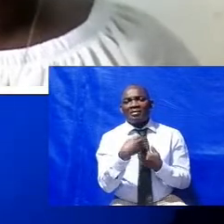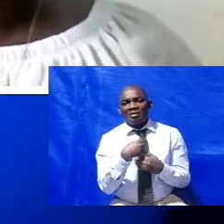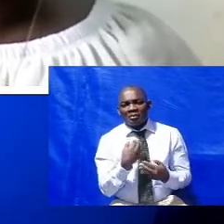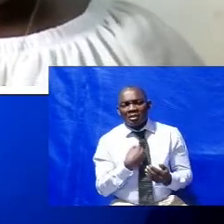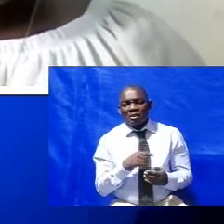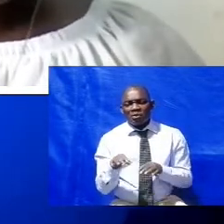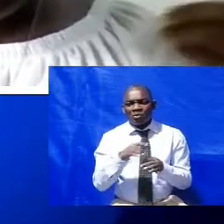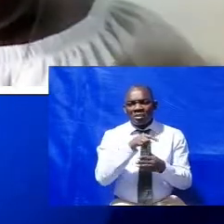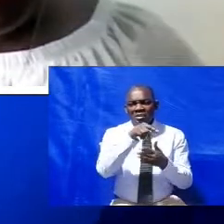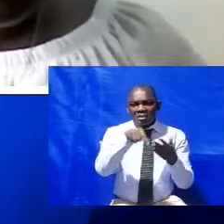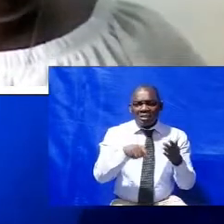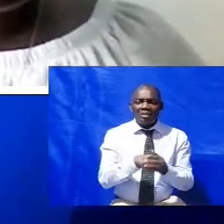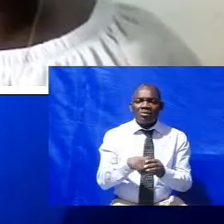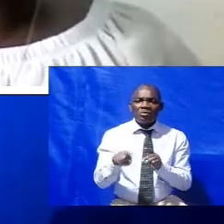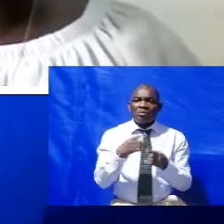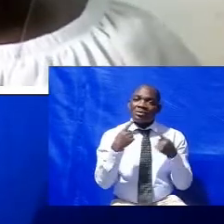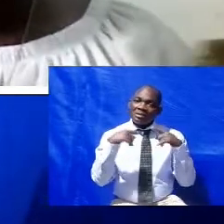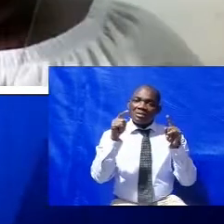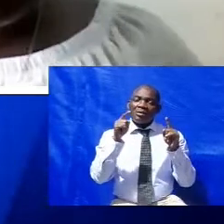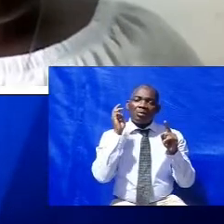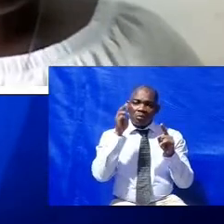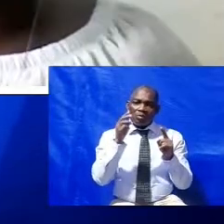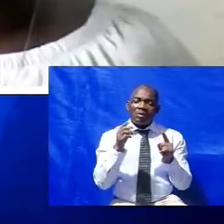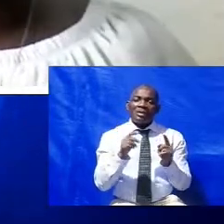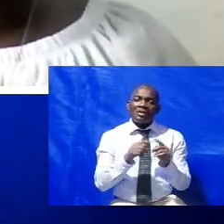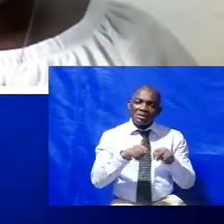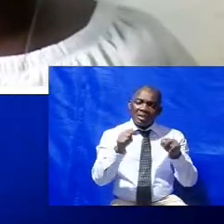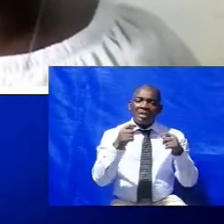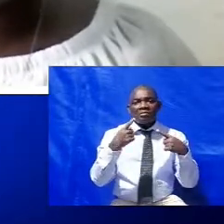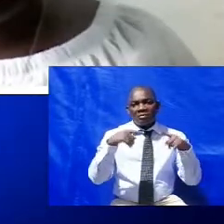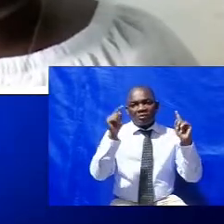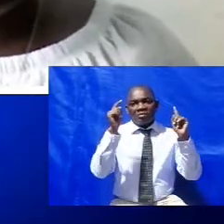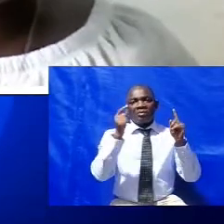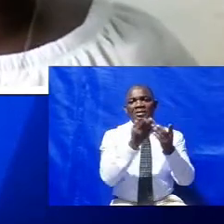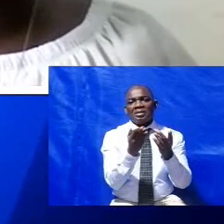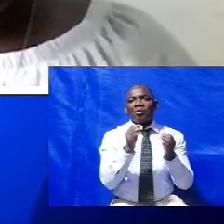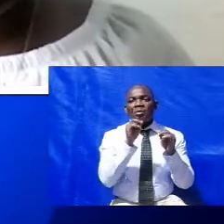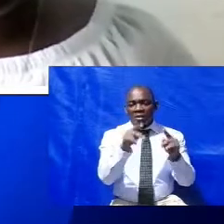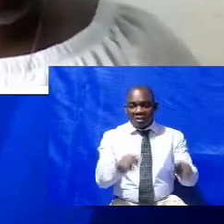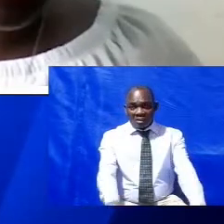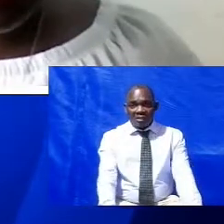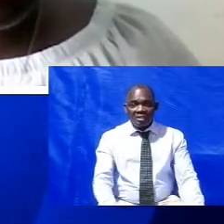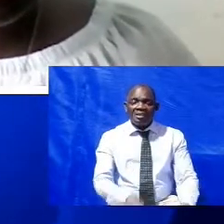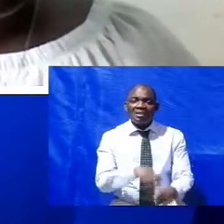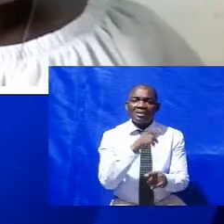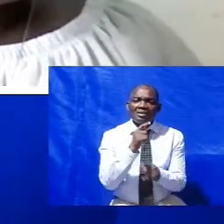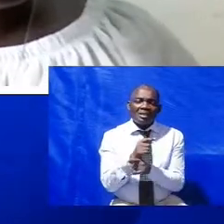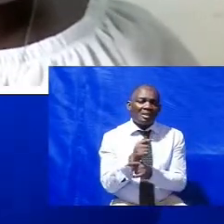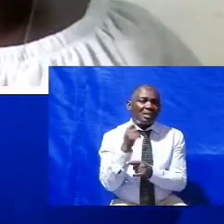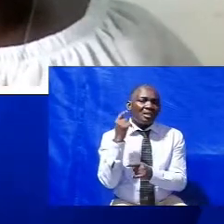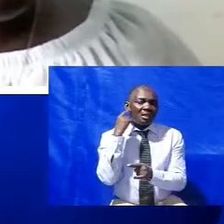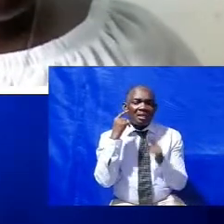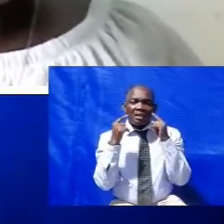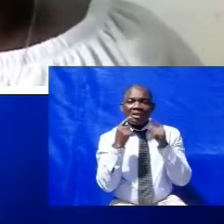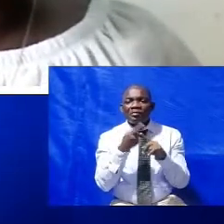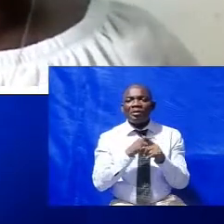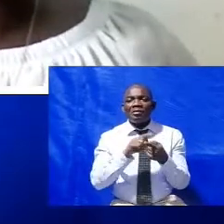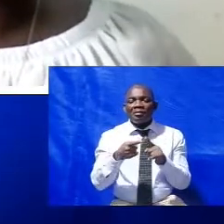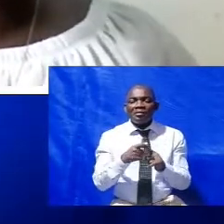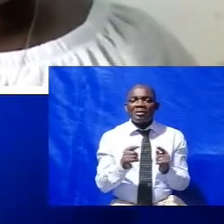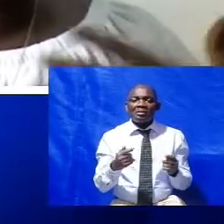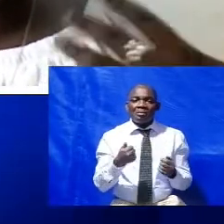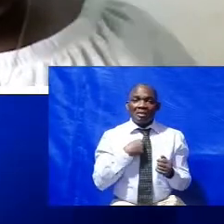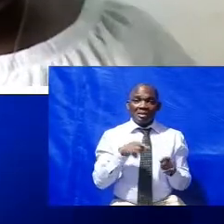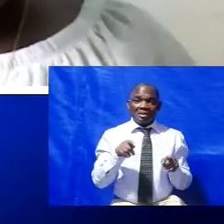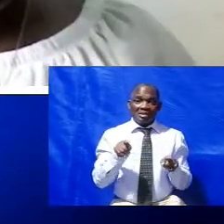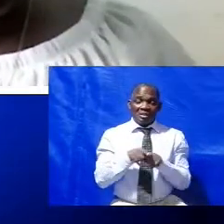me, you're doing this and you're going to survive and you're going to thrive and things will be okay. And just hearing from them and